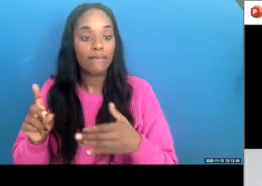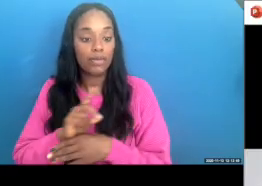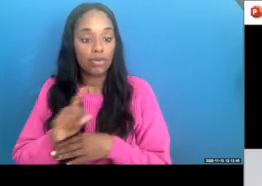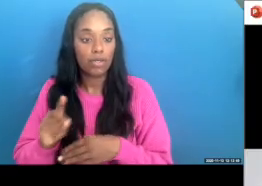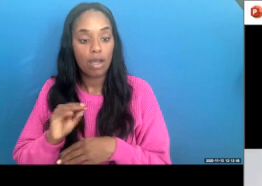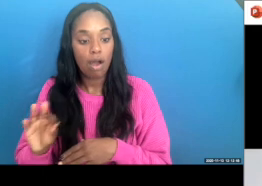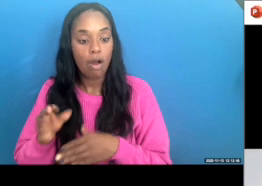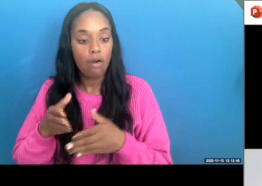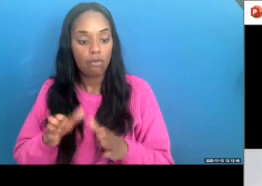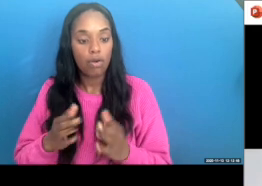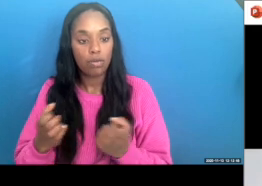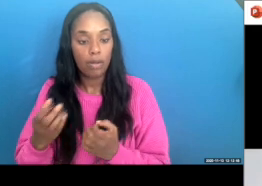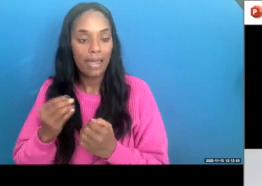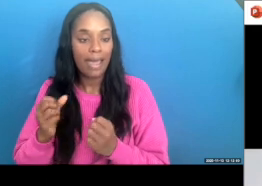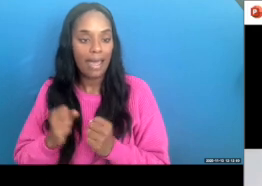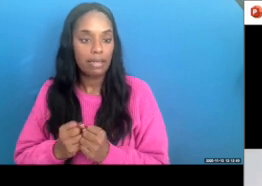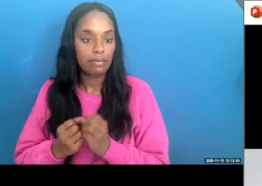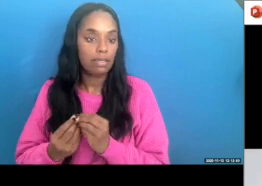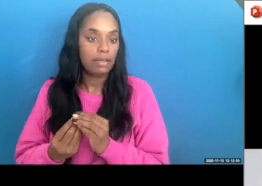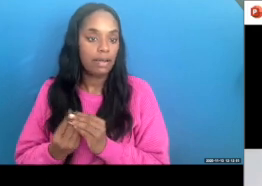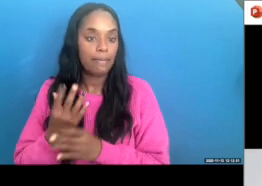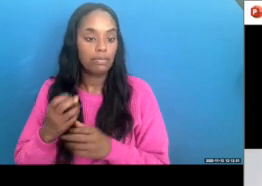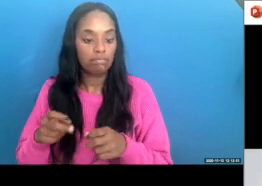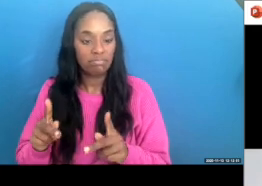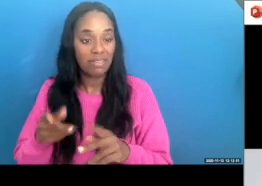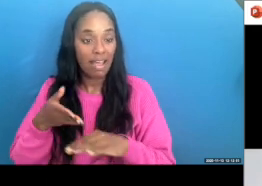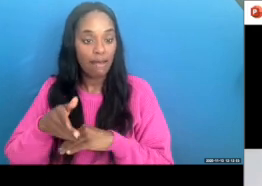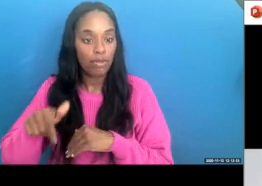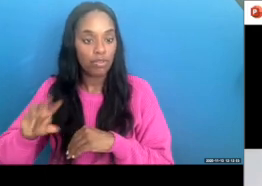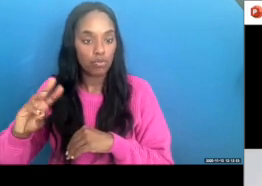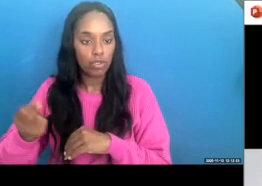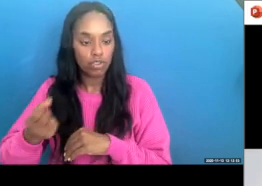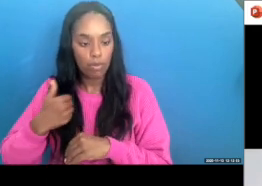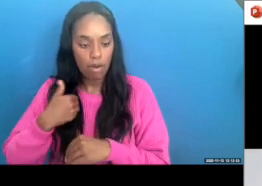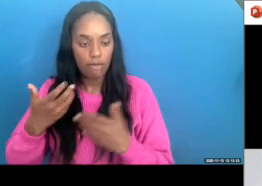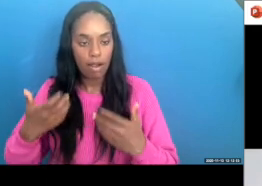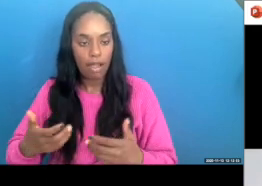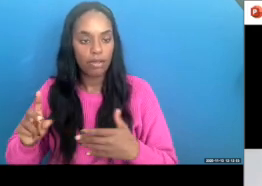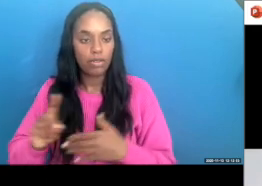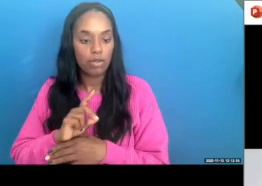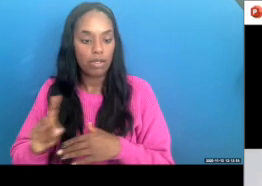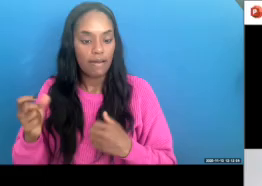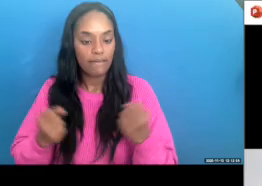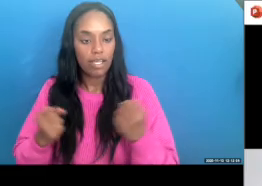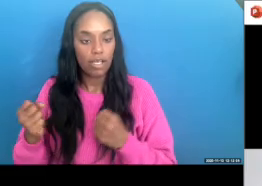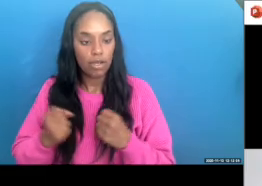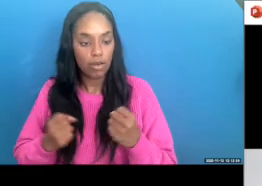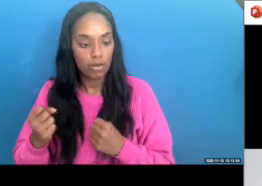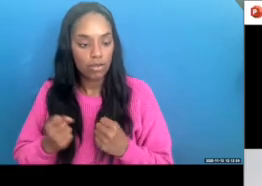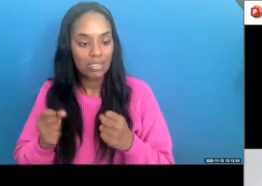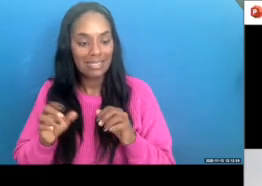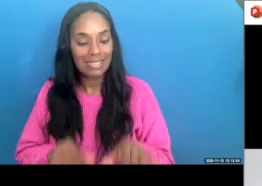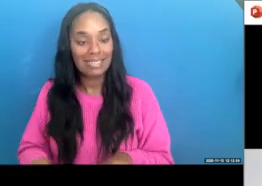those that aren't going to be sticking around for the next input session this afternoon on heavy duty off-road equipment and emerging